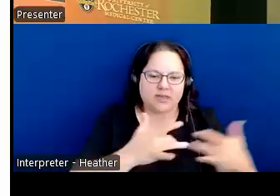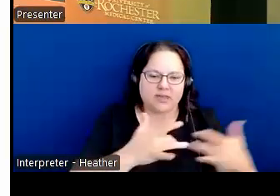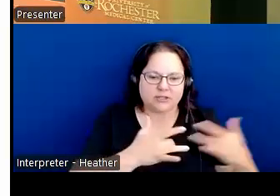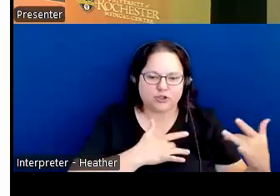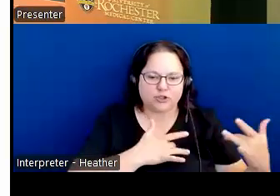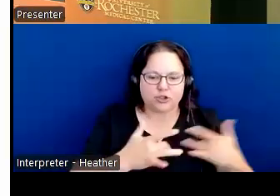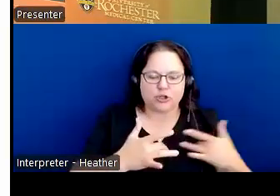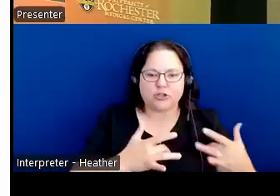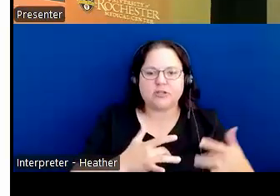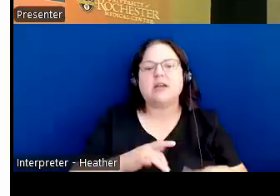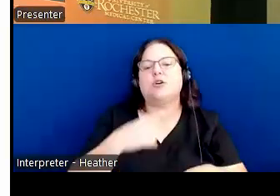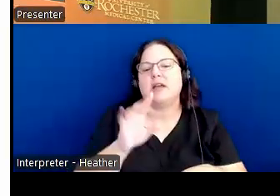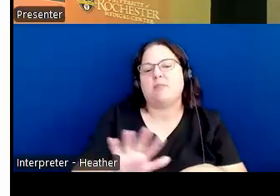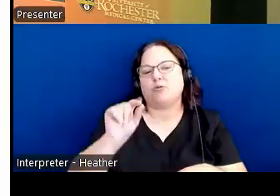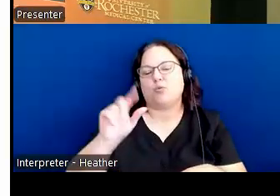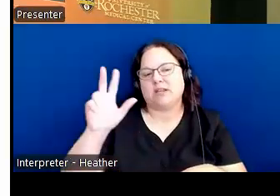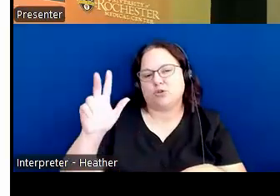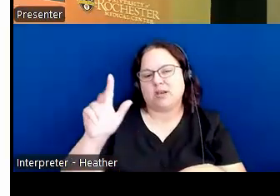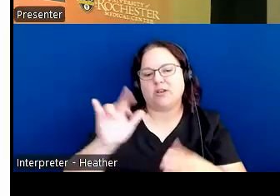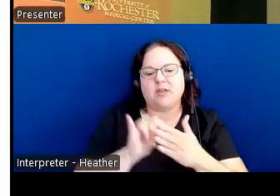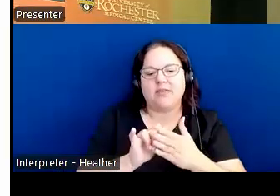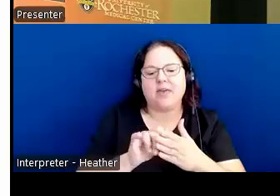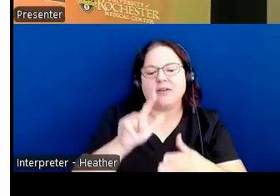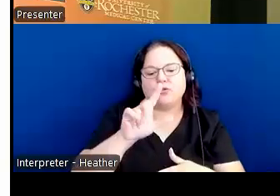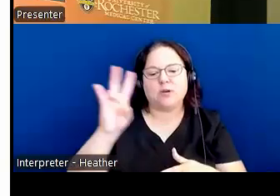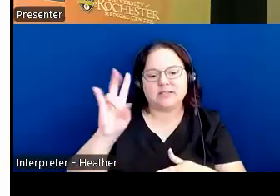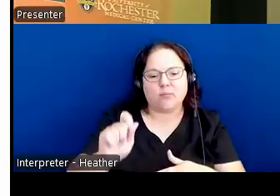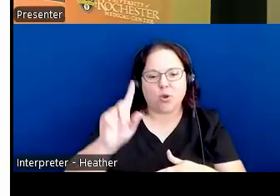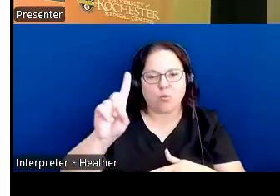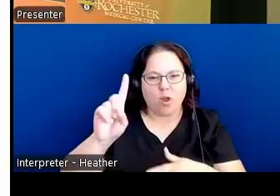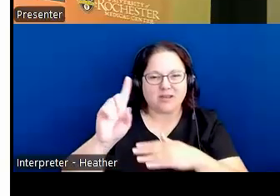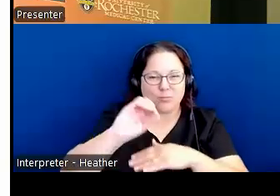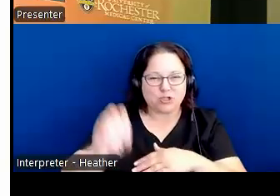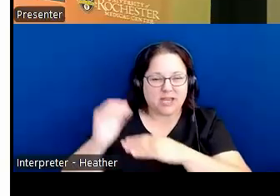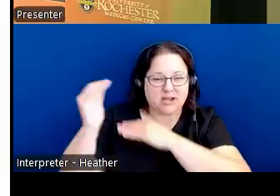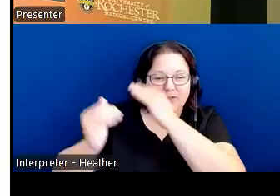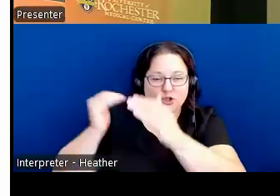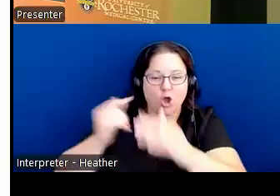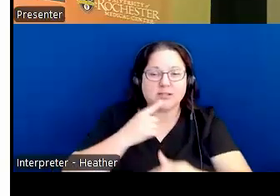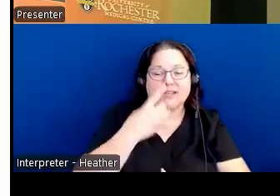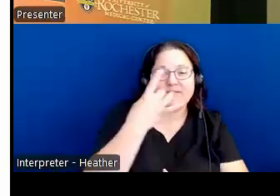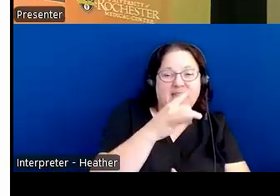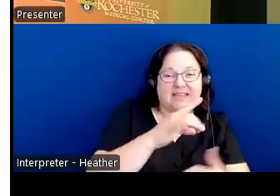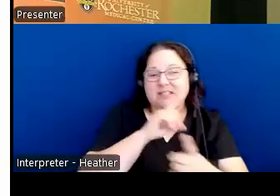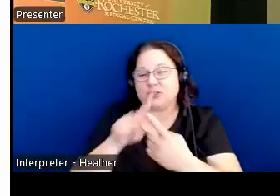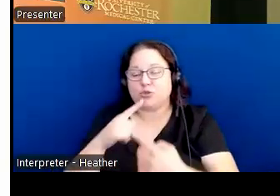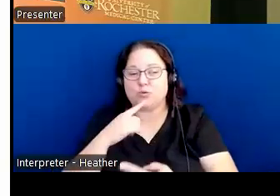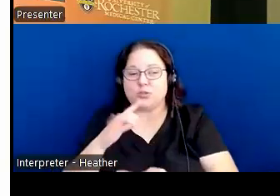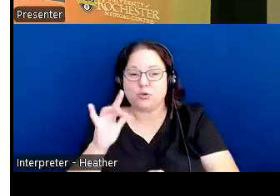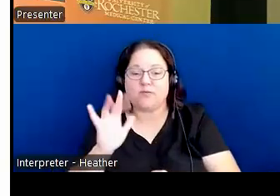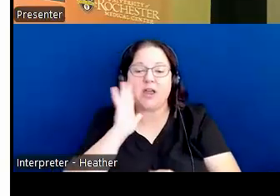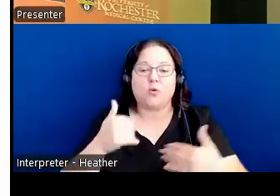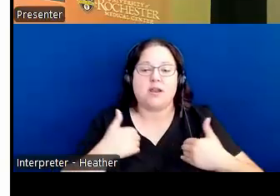2023, around 27.1% of adults ages 18 to 25 reported a substance use disorder